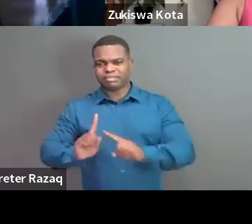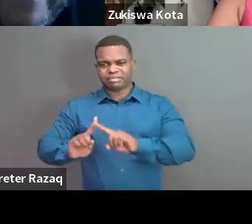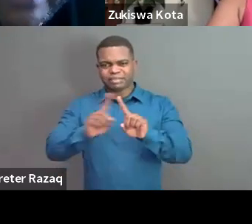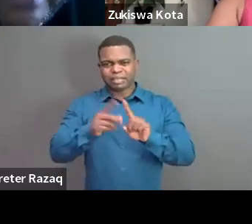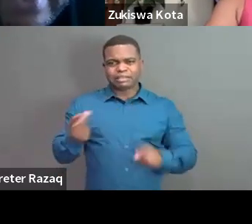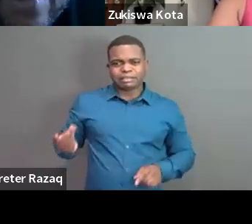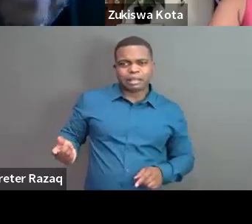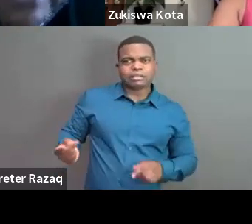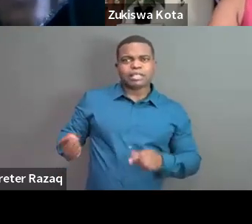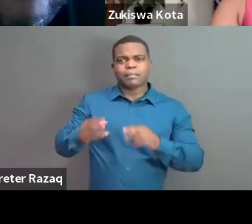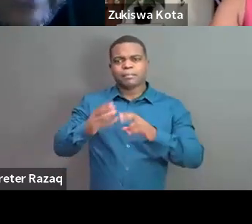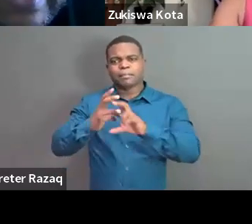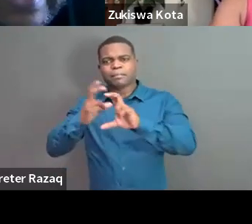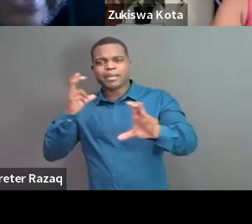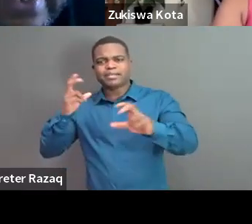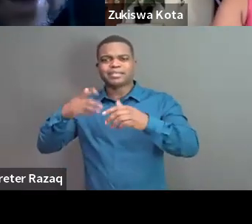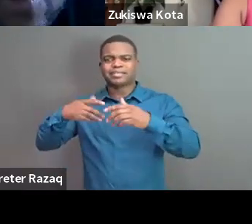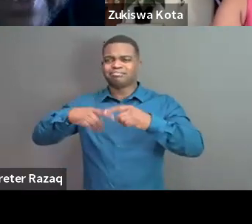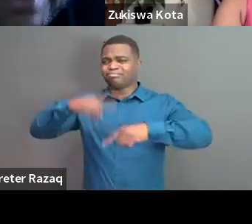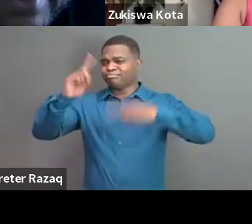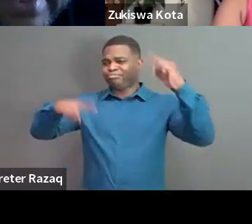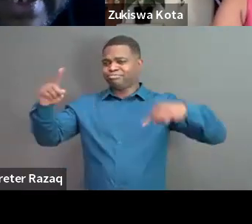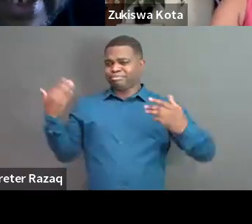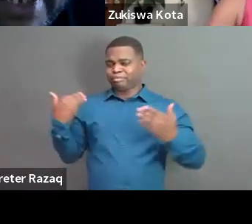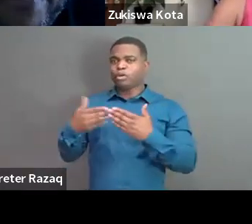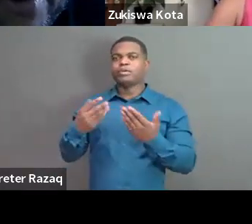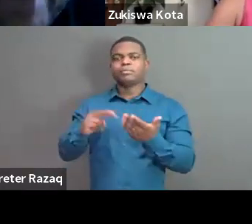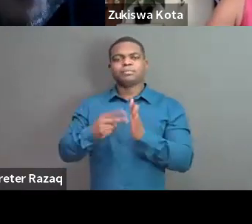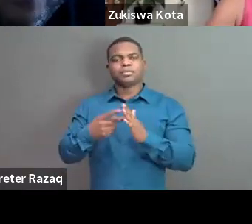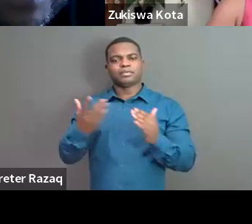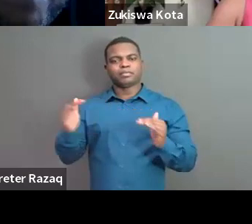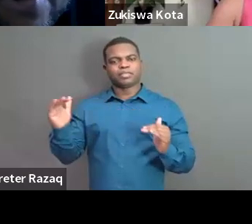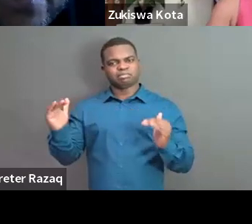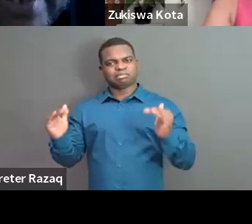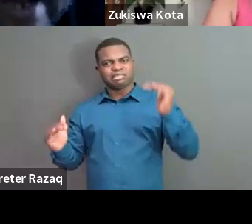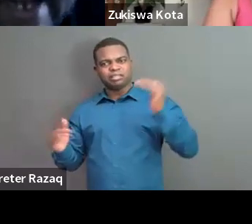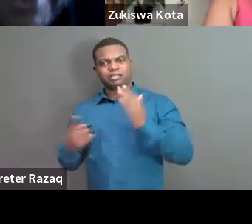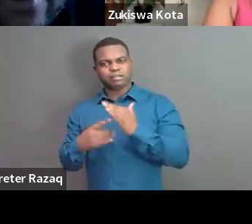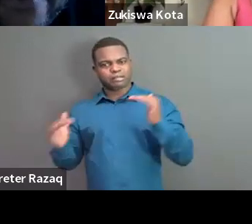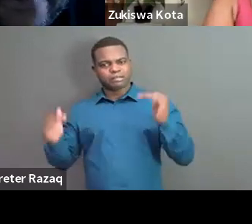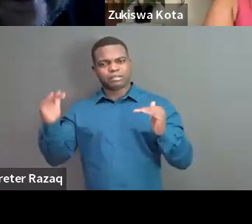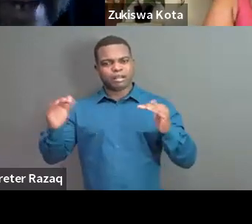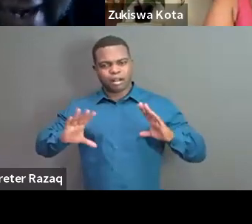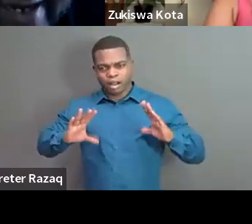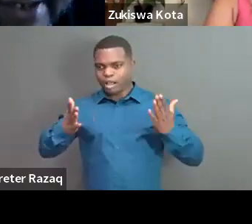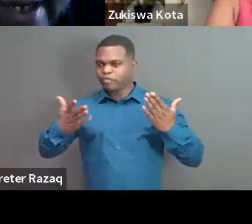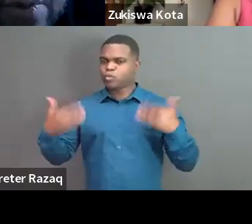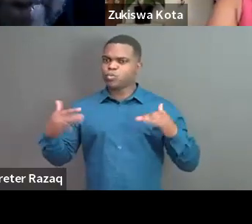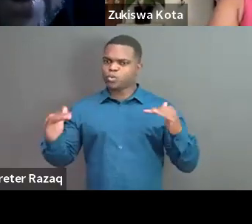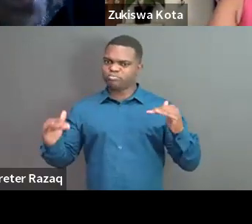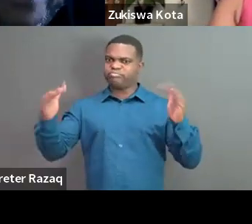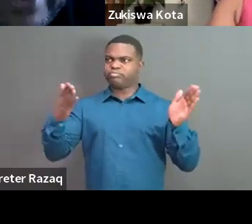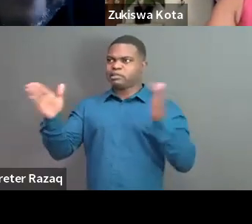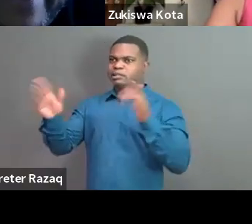sector and all of us acknowledge that if we don't respond to the reality of the